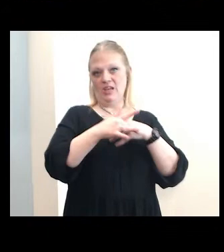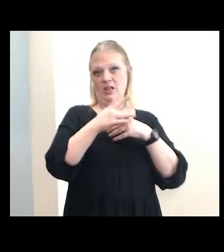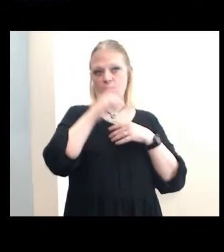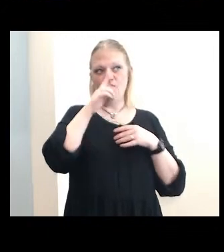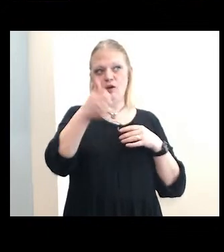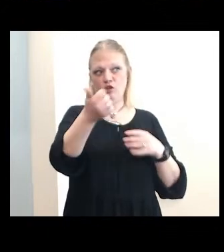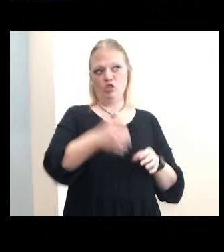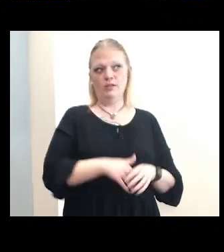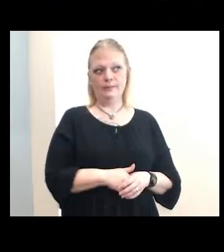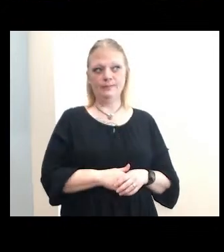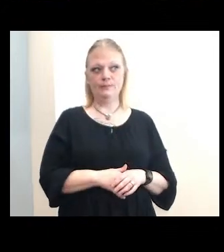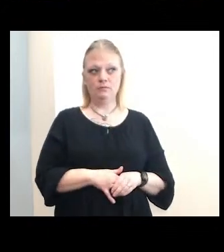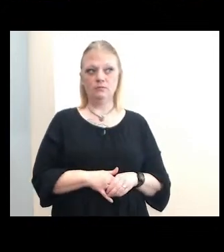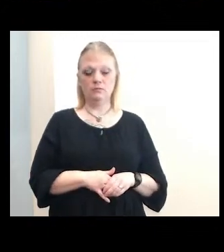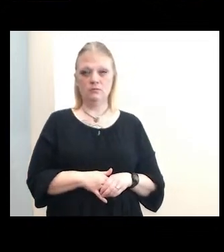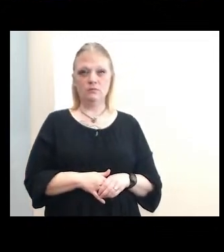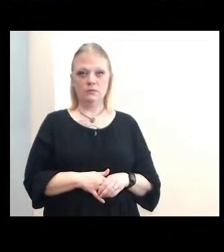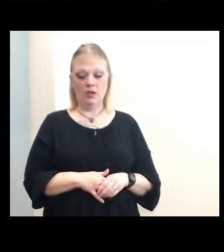others.